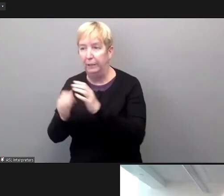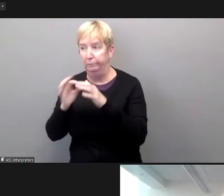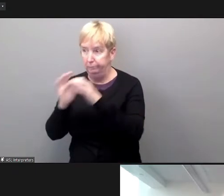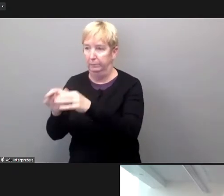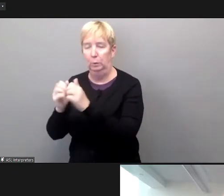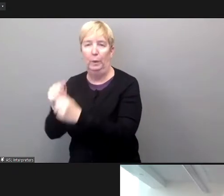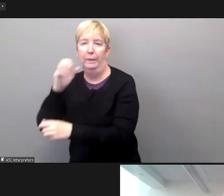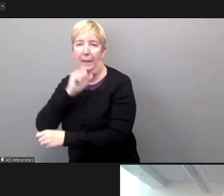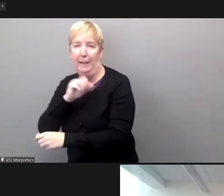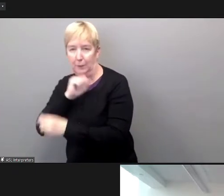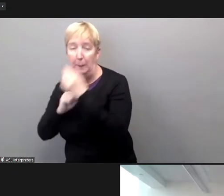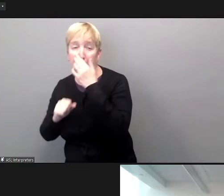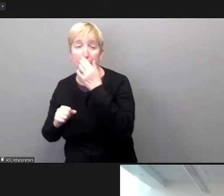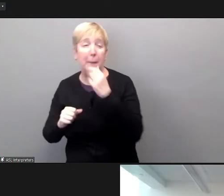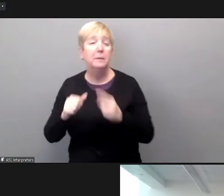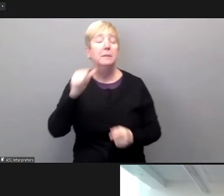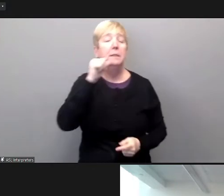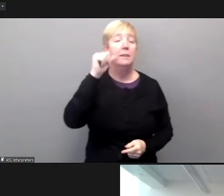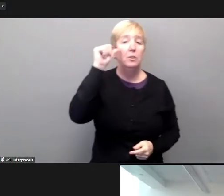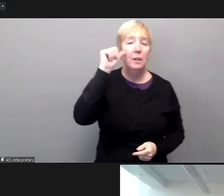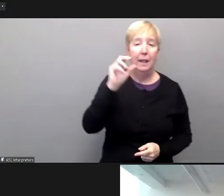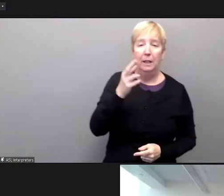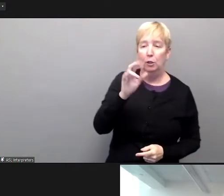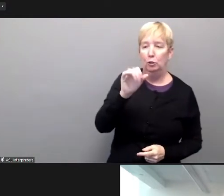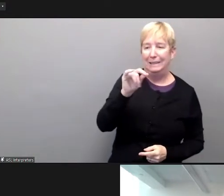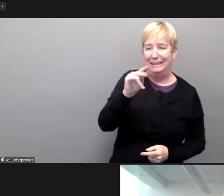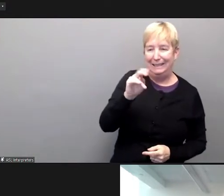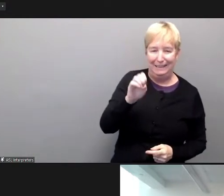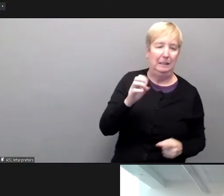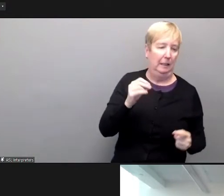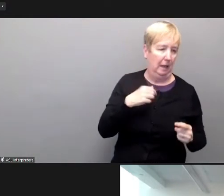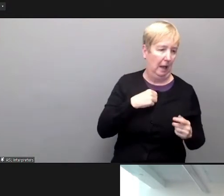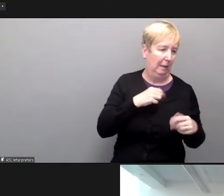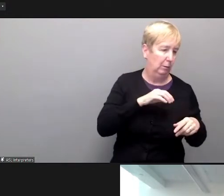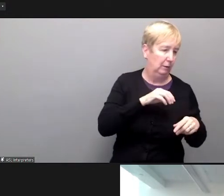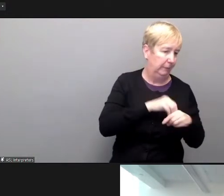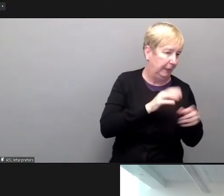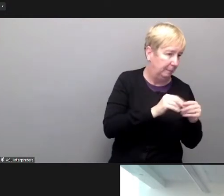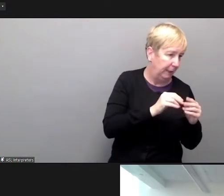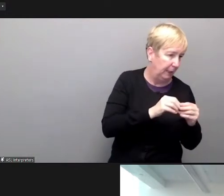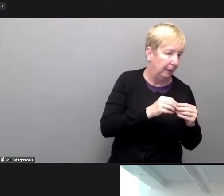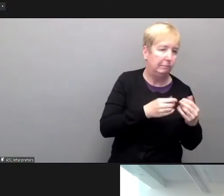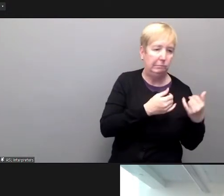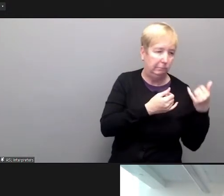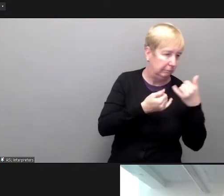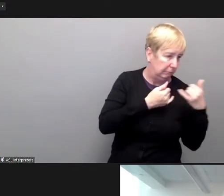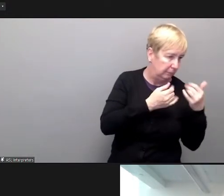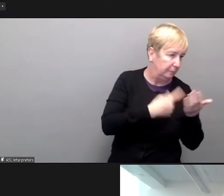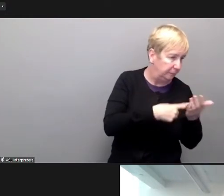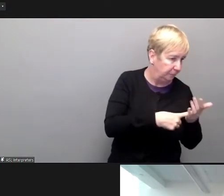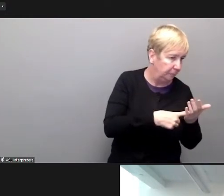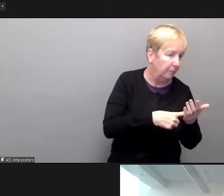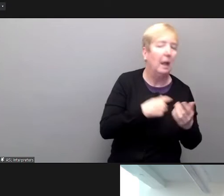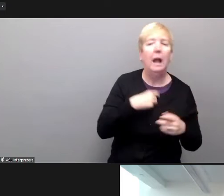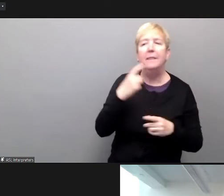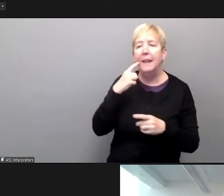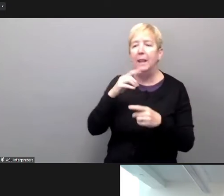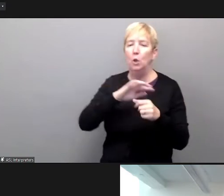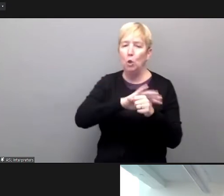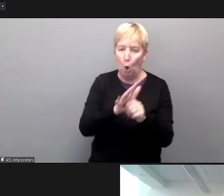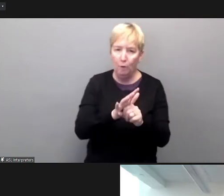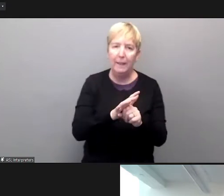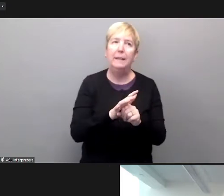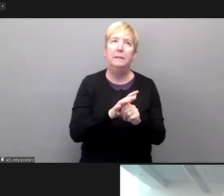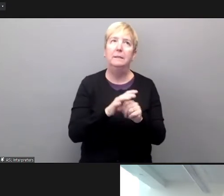that COVID has probably diverted attention away from this issue. And not that seniors are getting